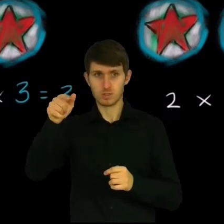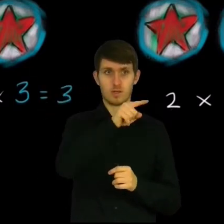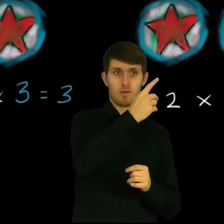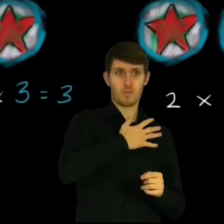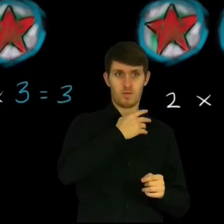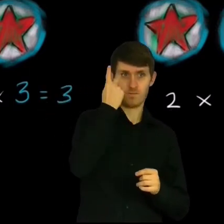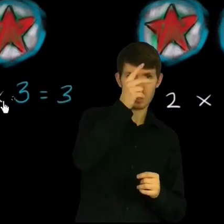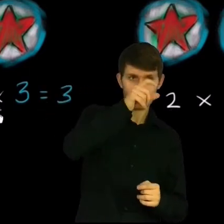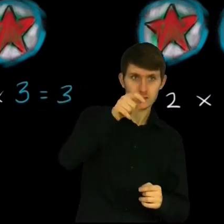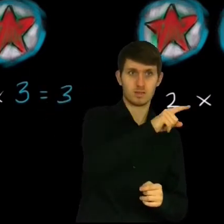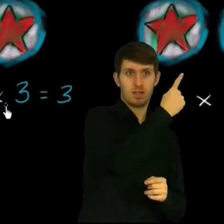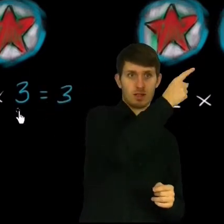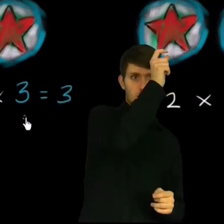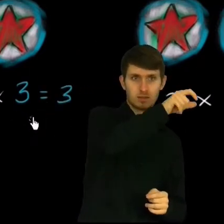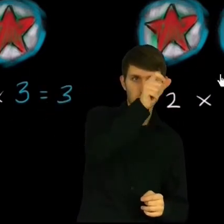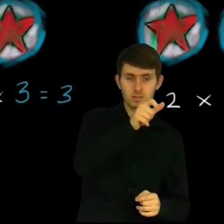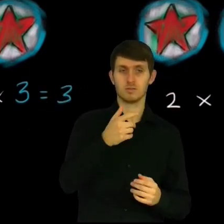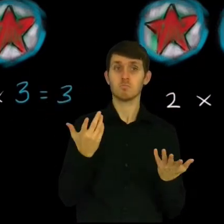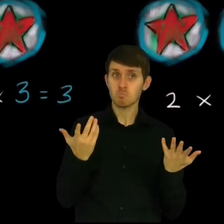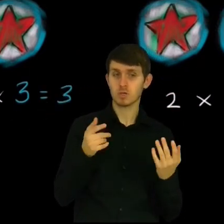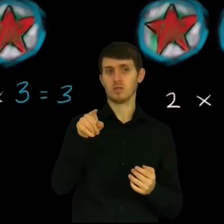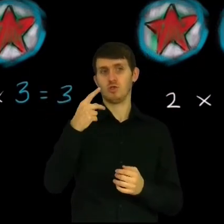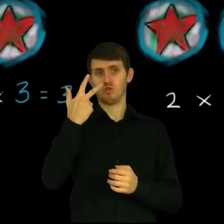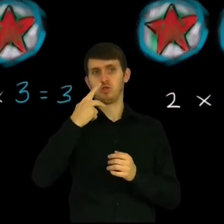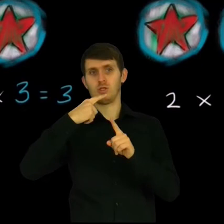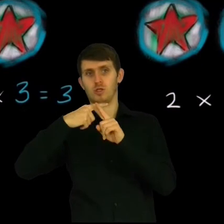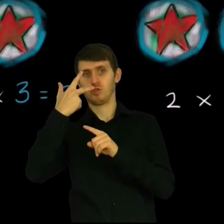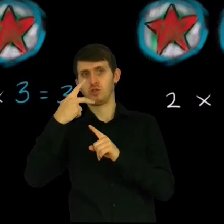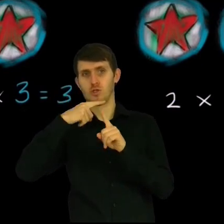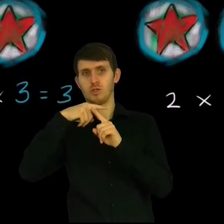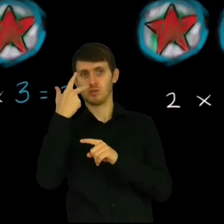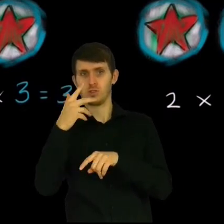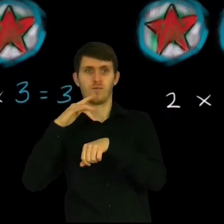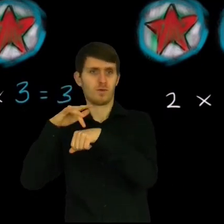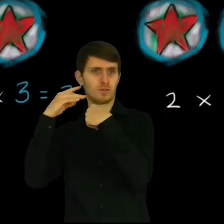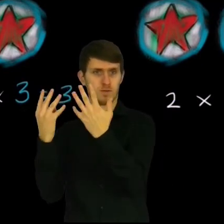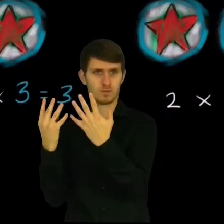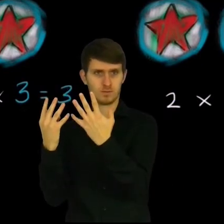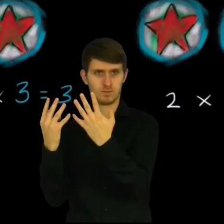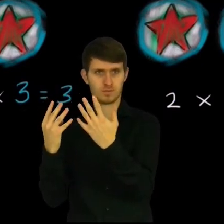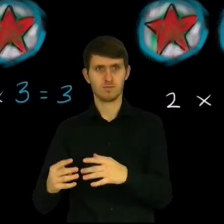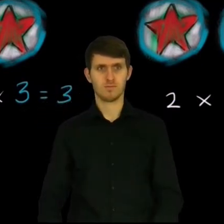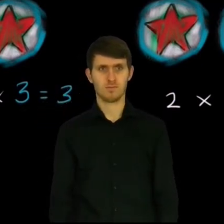two threes. I have one three. So this is three plus three plus three